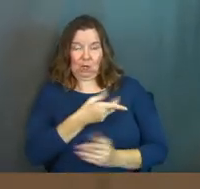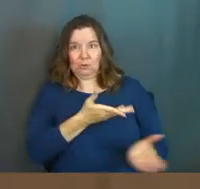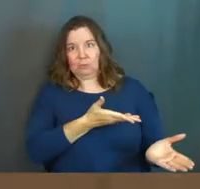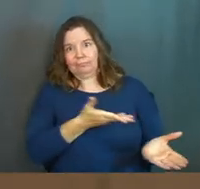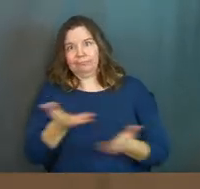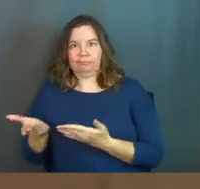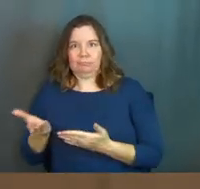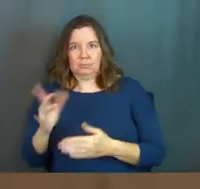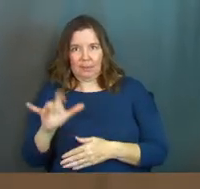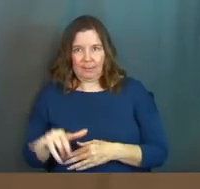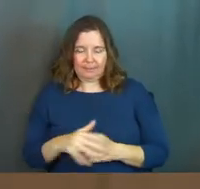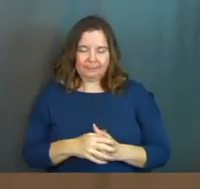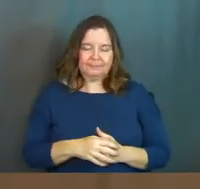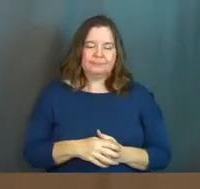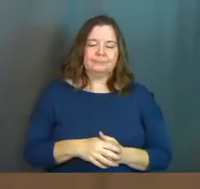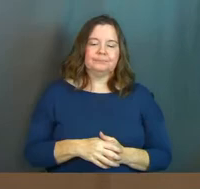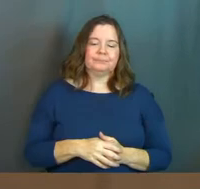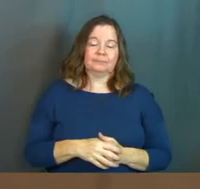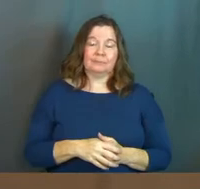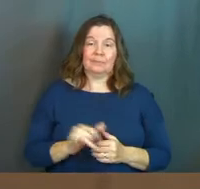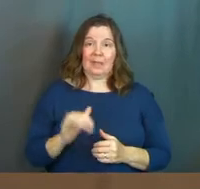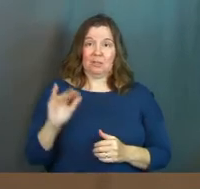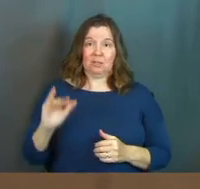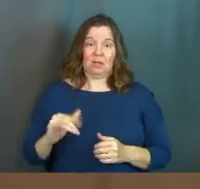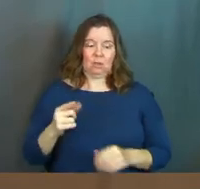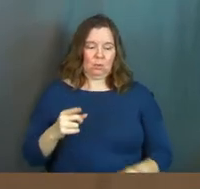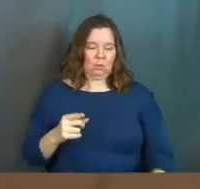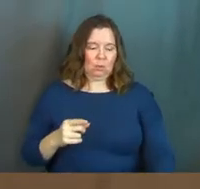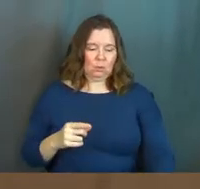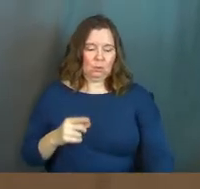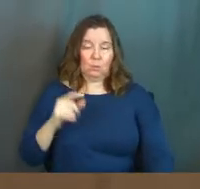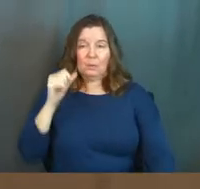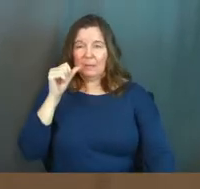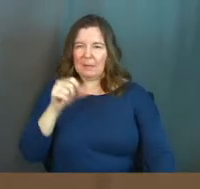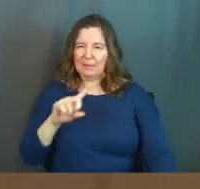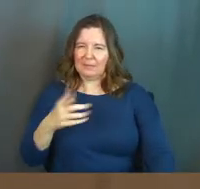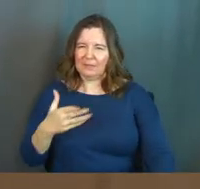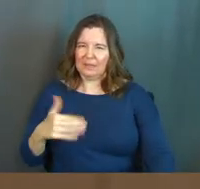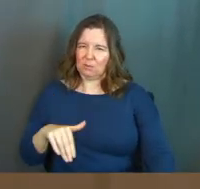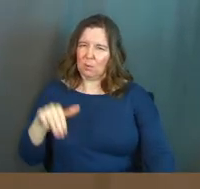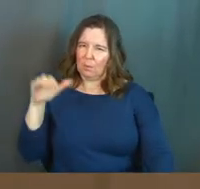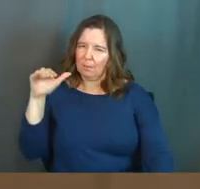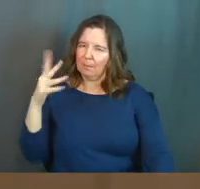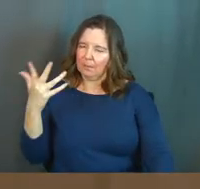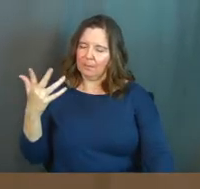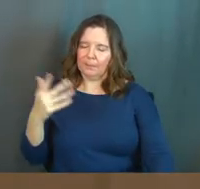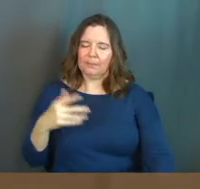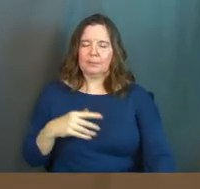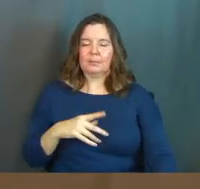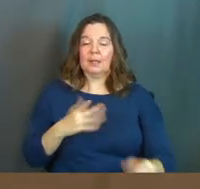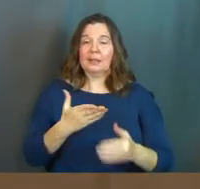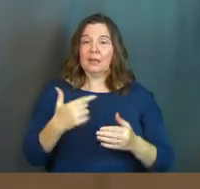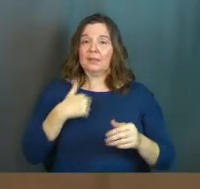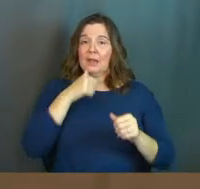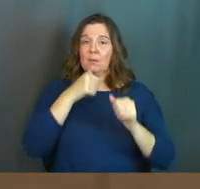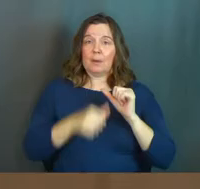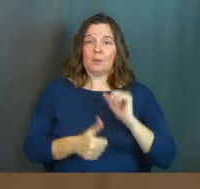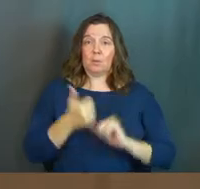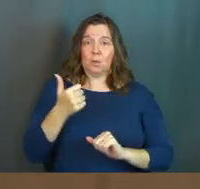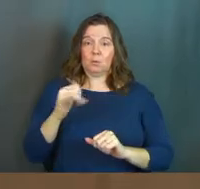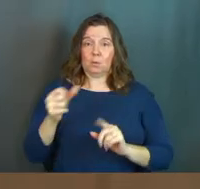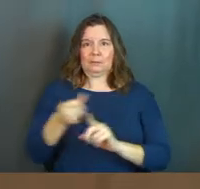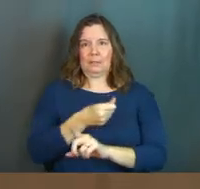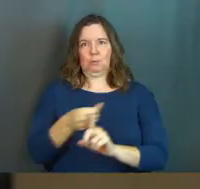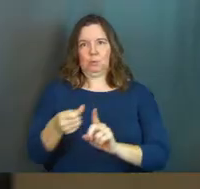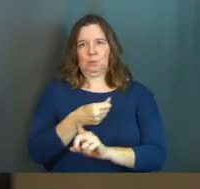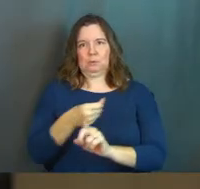he did that. You know, as a child, you remember certain things growing up. The thing that I remember most was